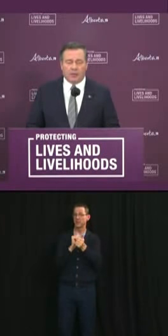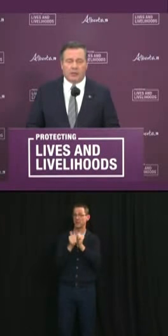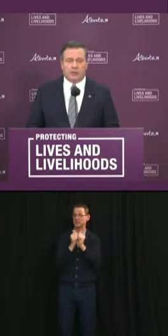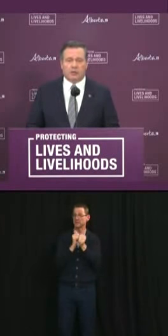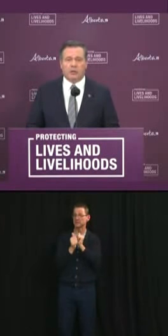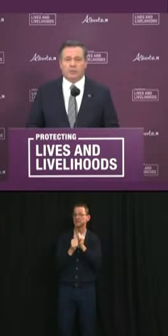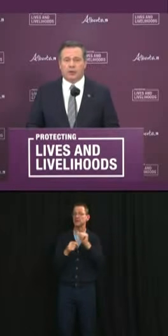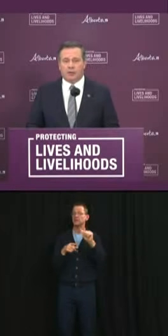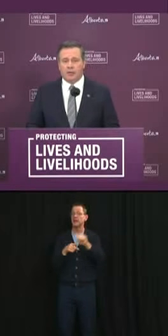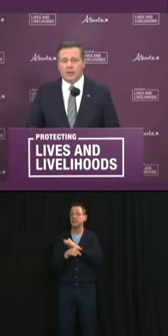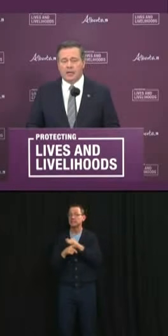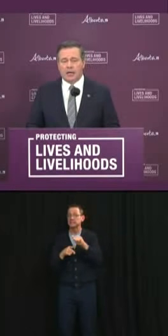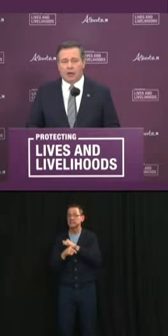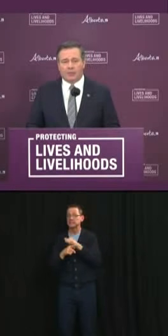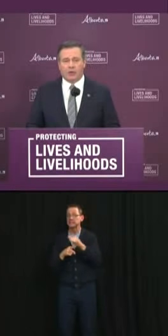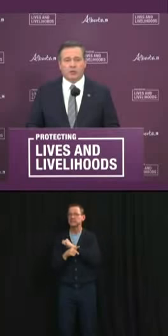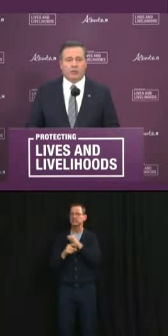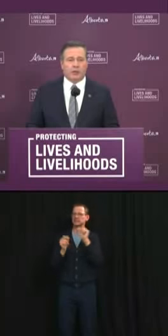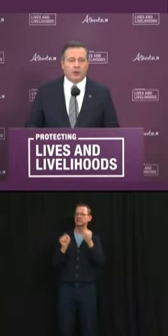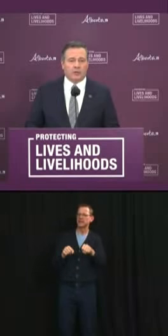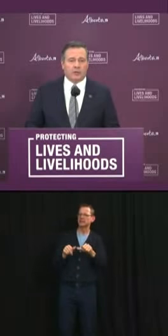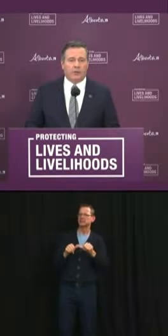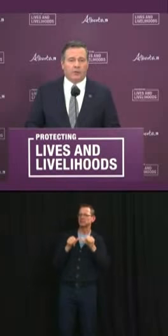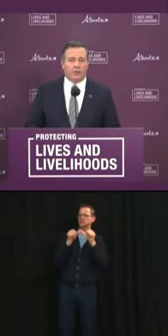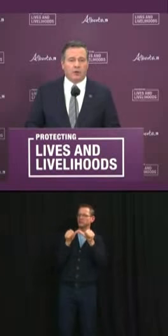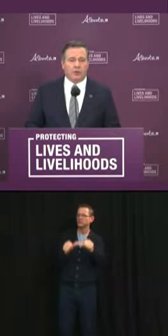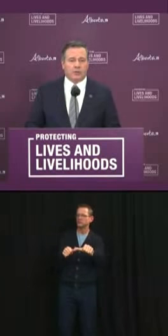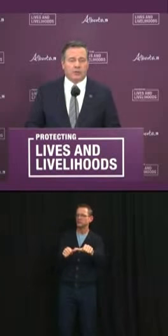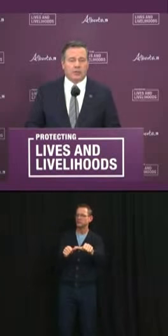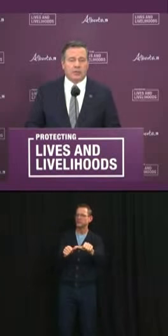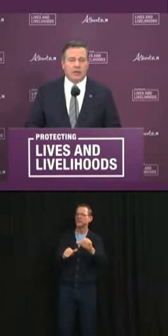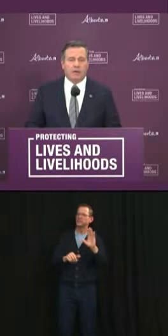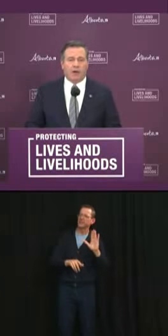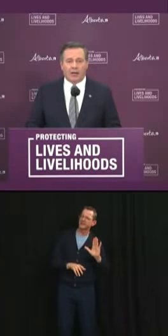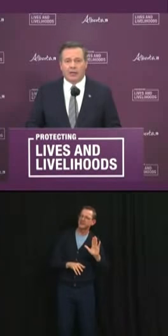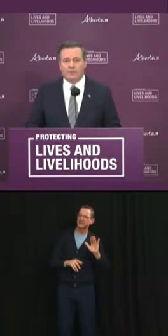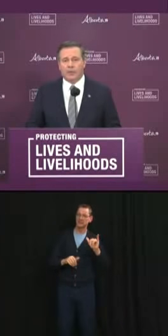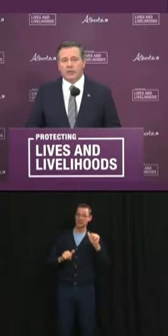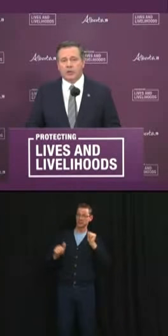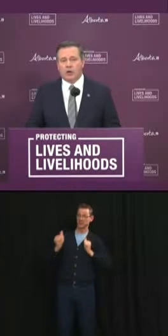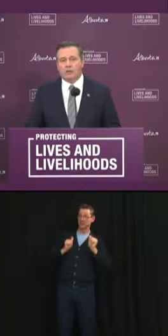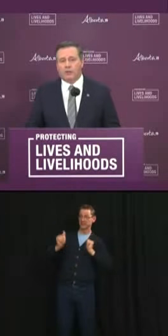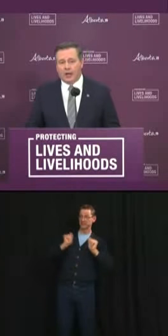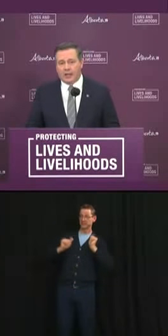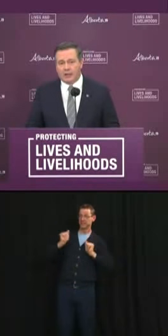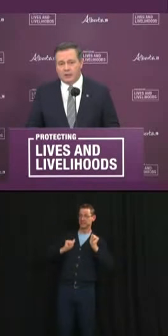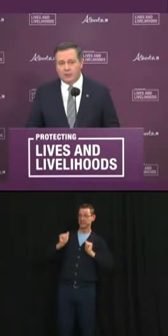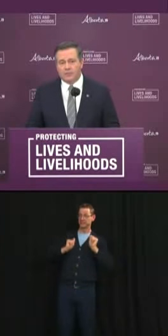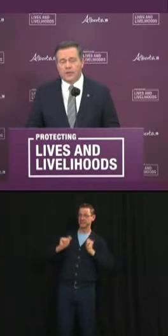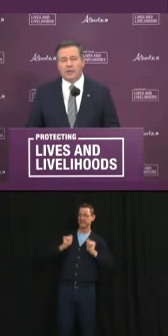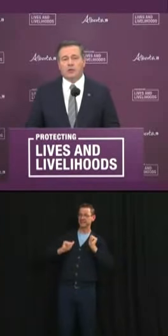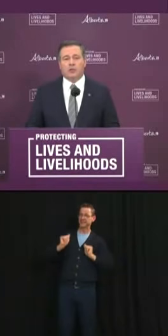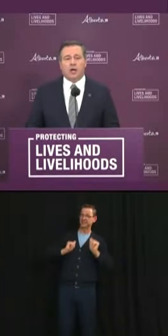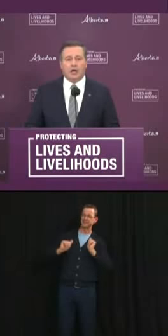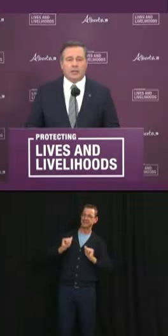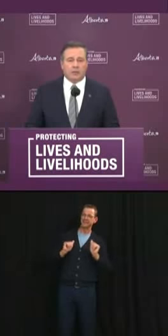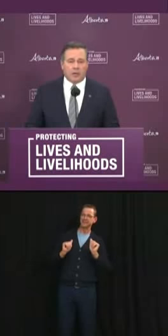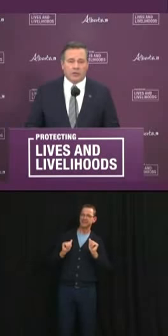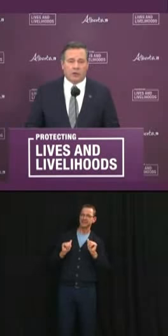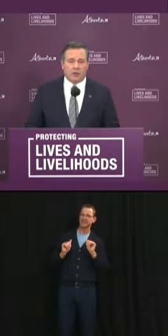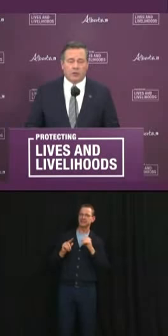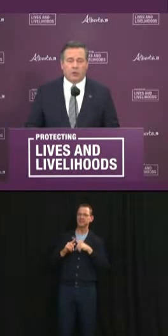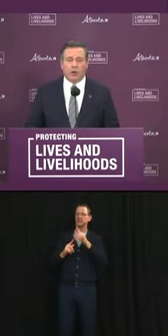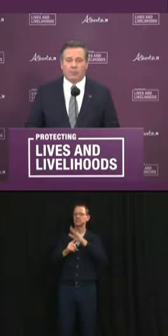be permitted during this period, and libraries will be closed until further notice. Finally, starting Friday at noon, indoor dining